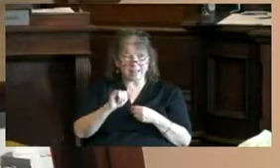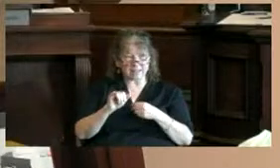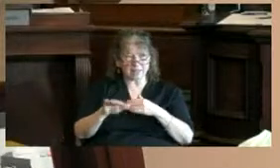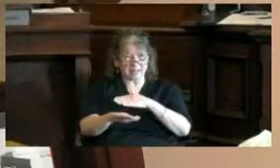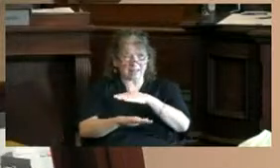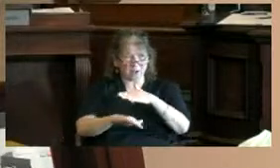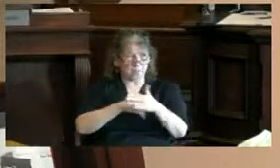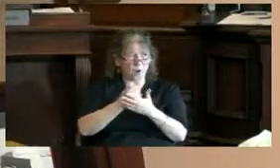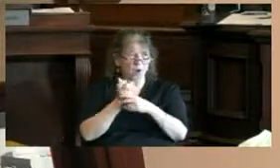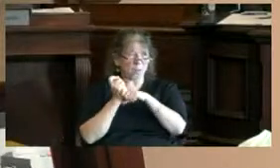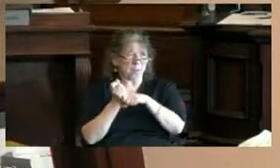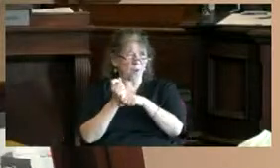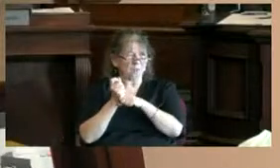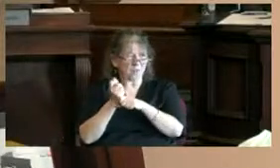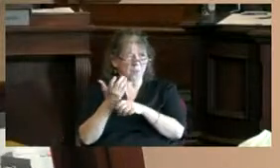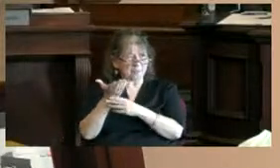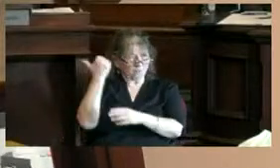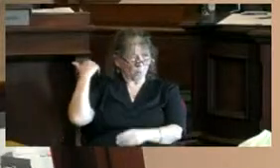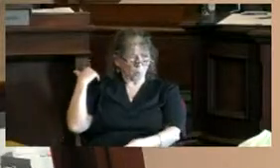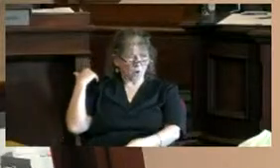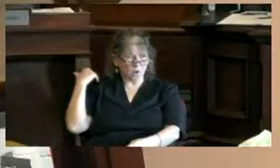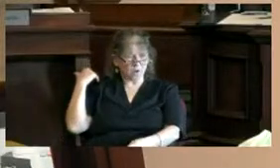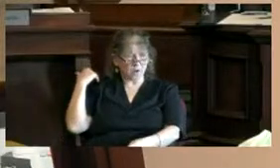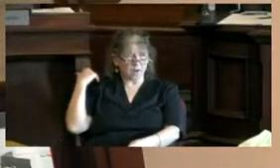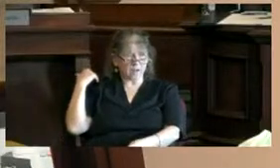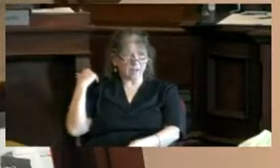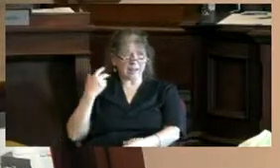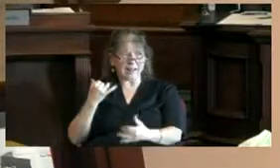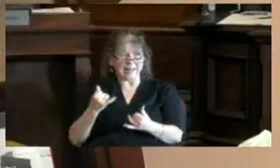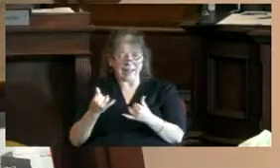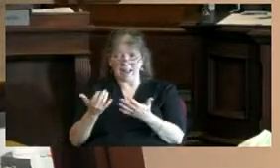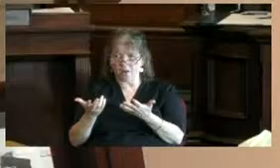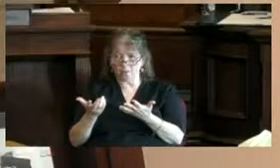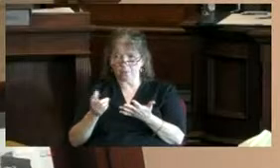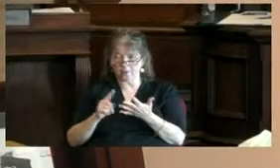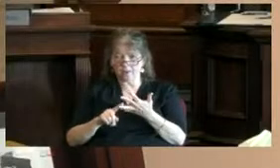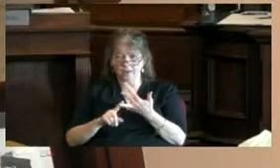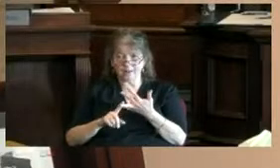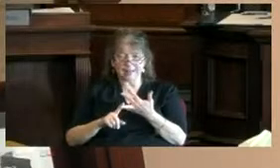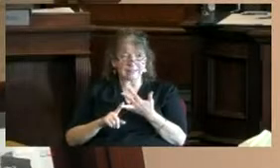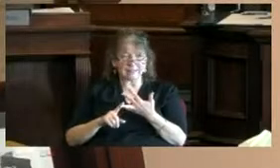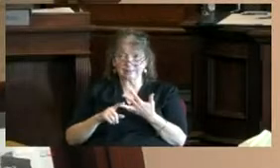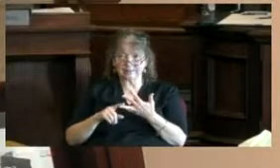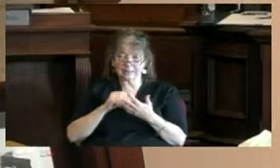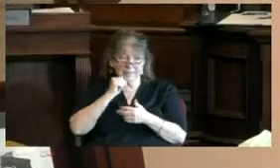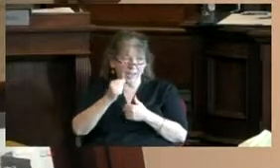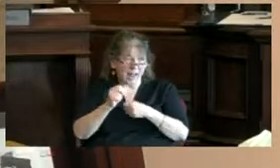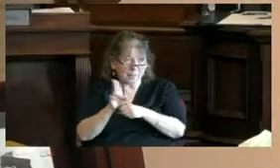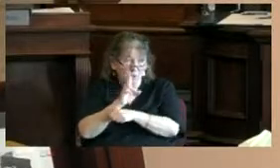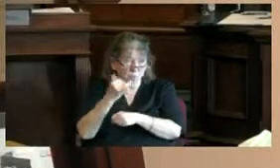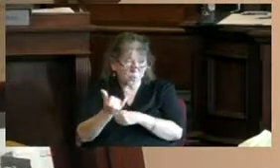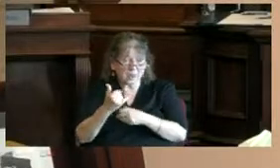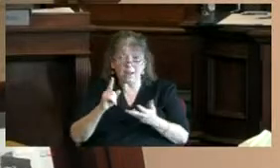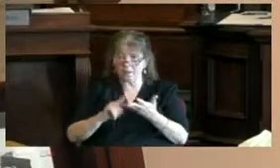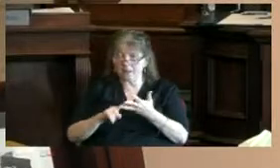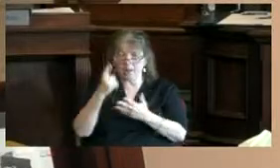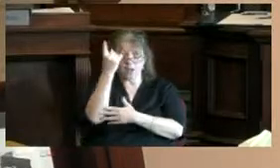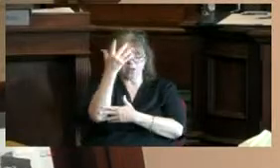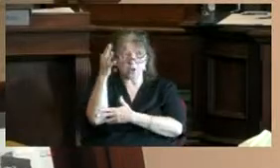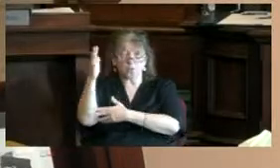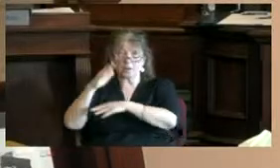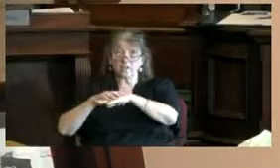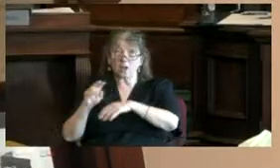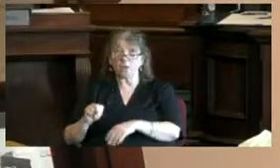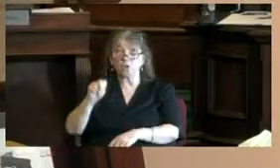the ball field back in the day. And they were like, why not now? Let's look into that. The trees along the